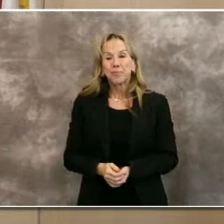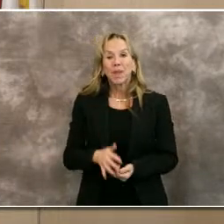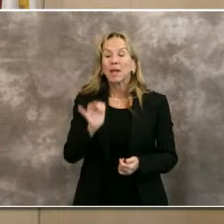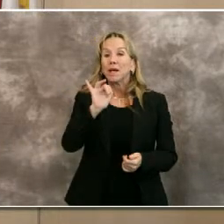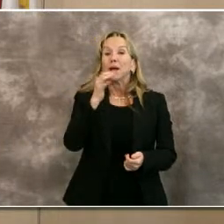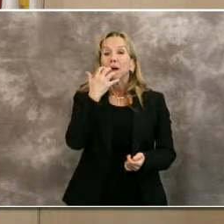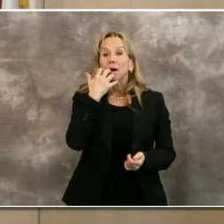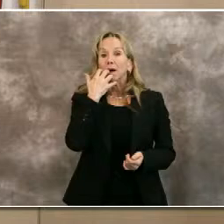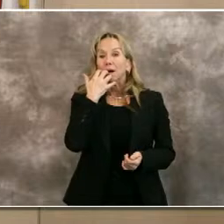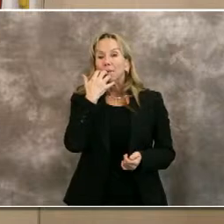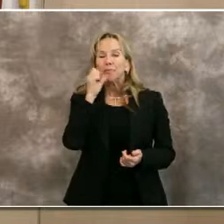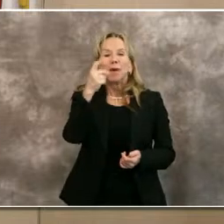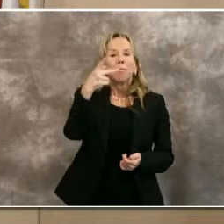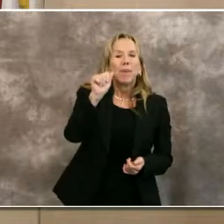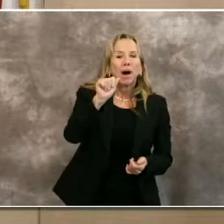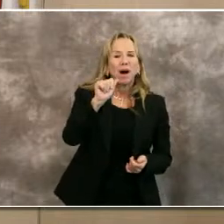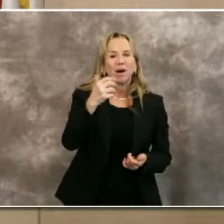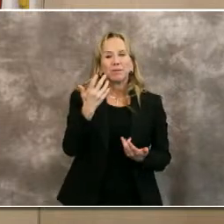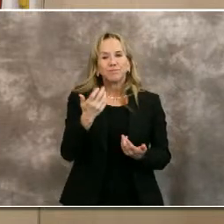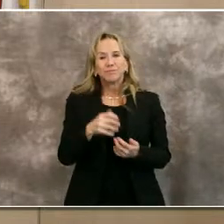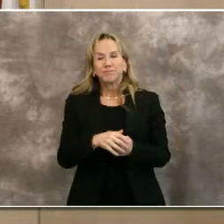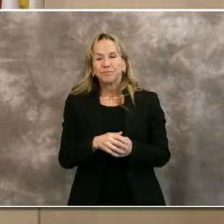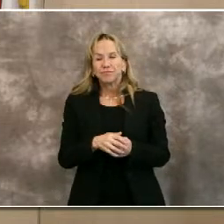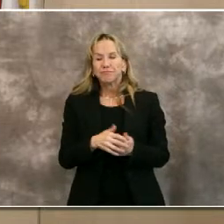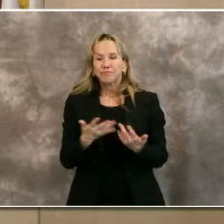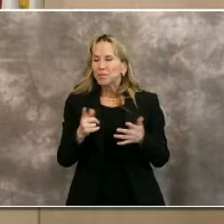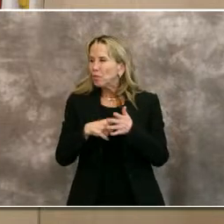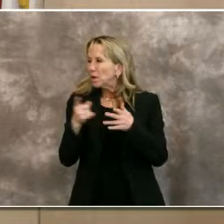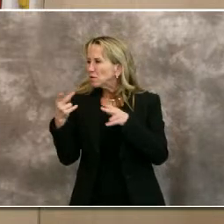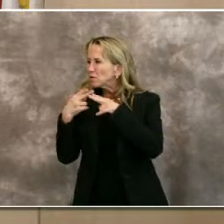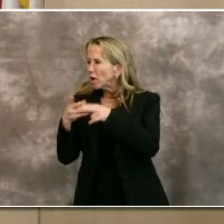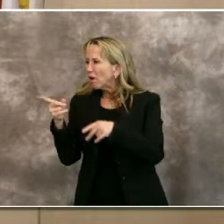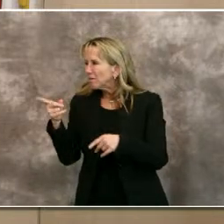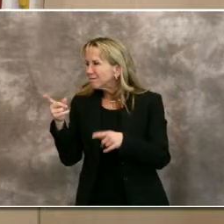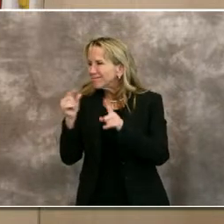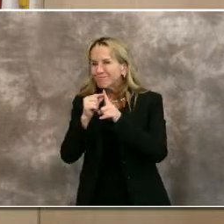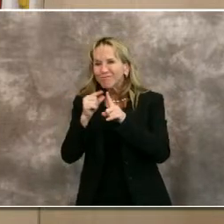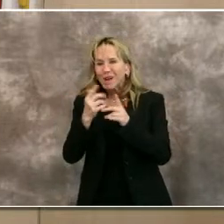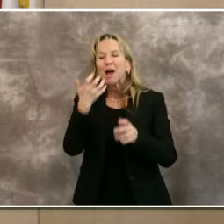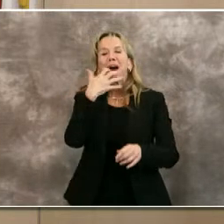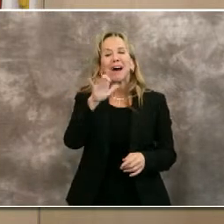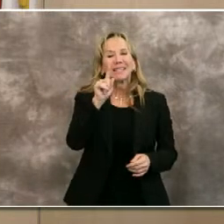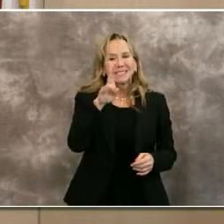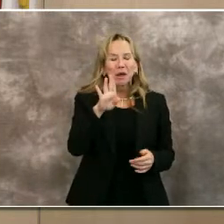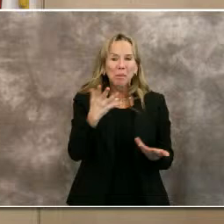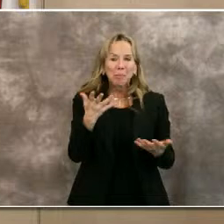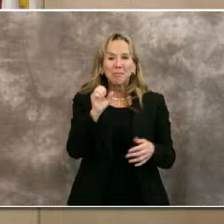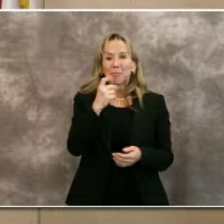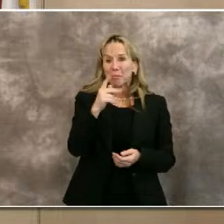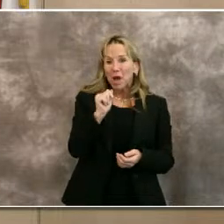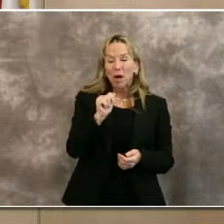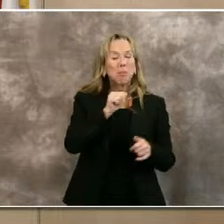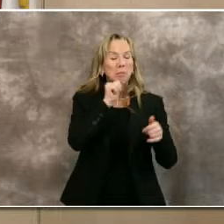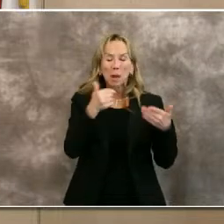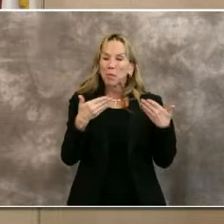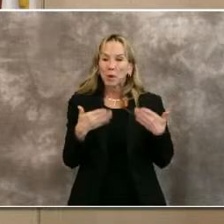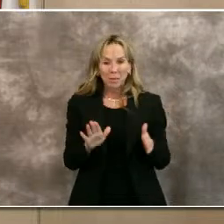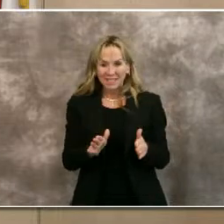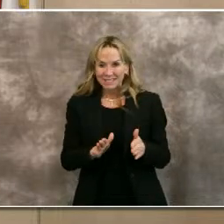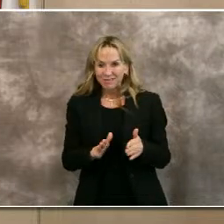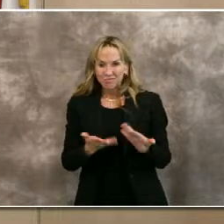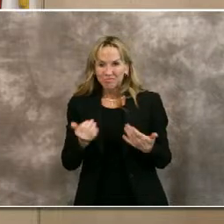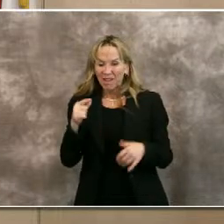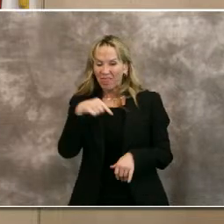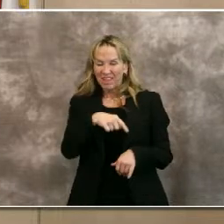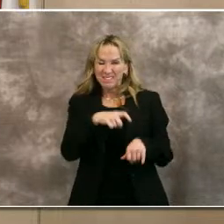Hot spas, or what was the term you used? Hot tubs are not allowed